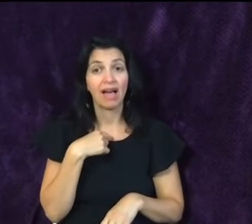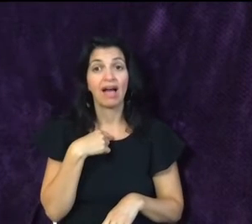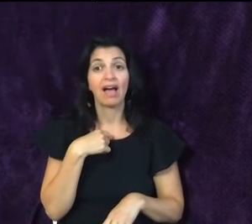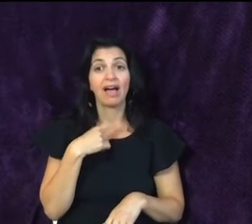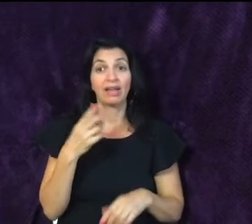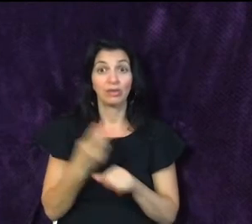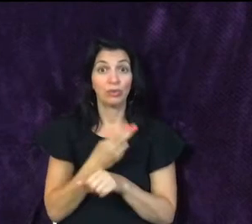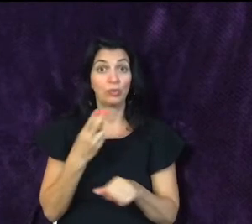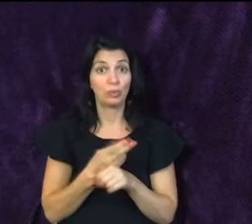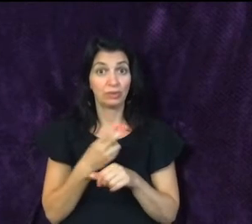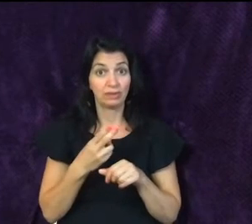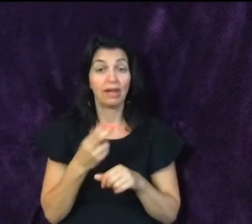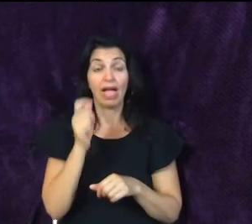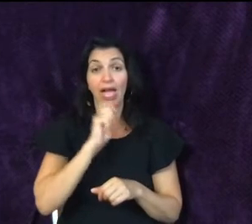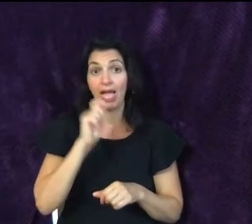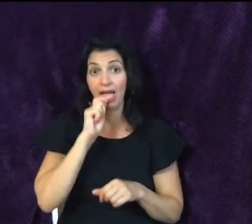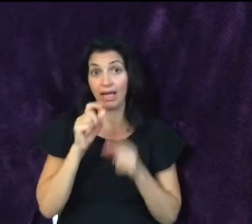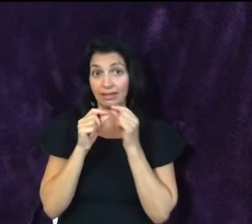that.